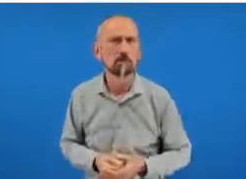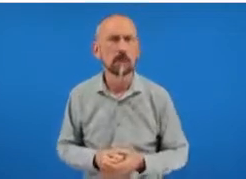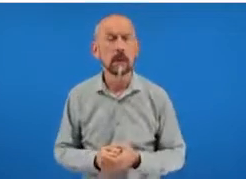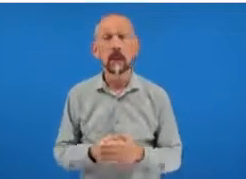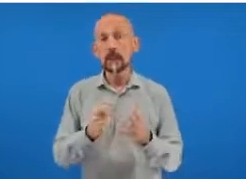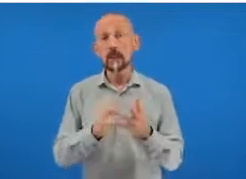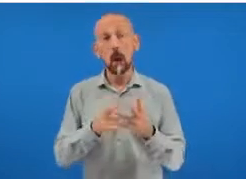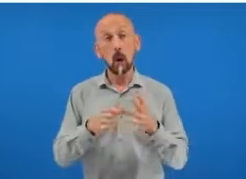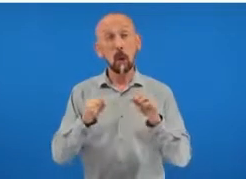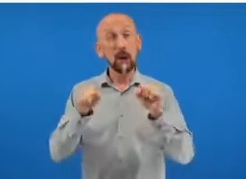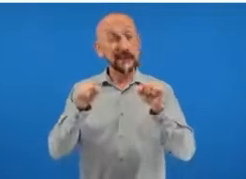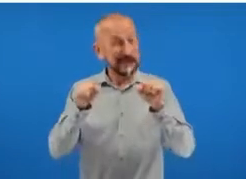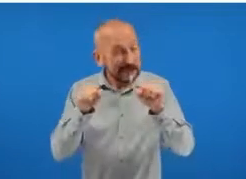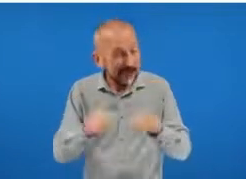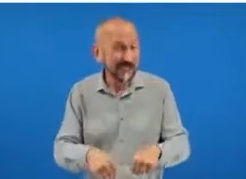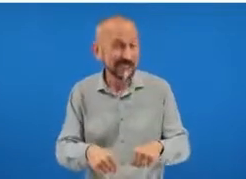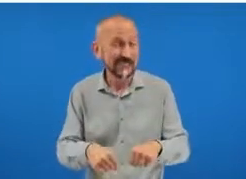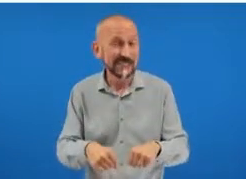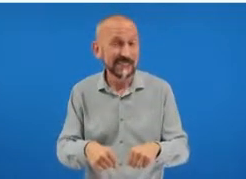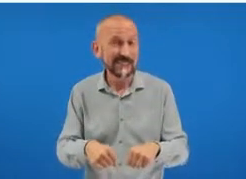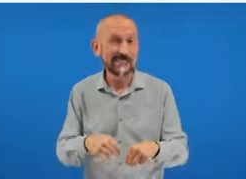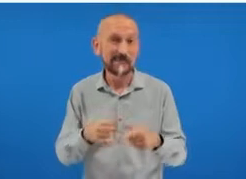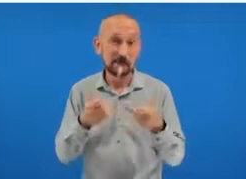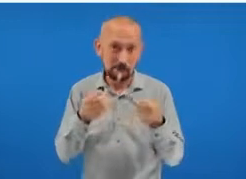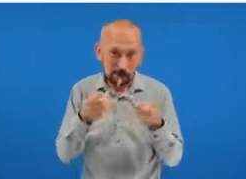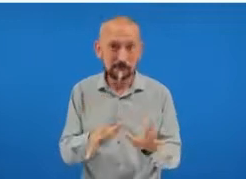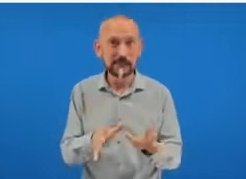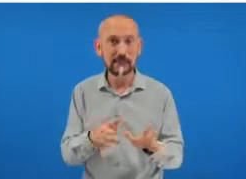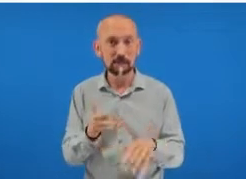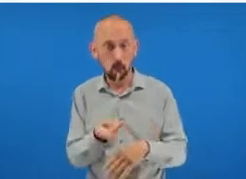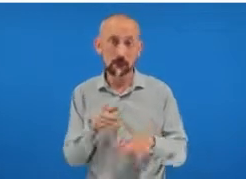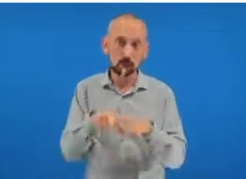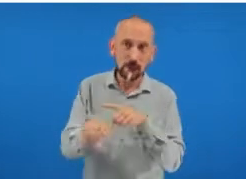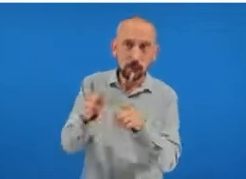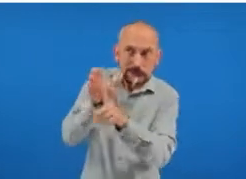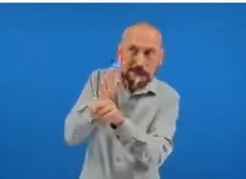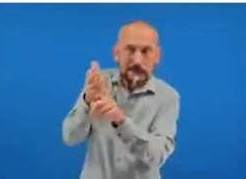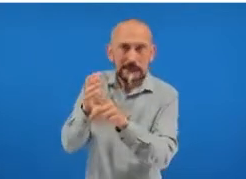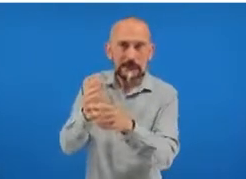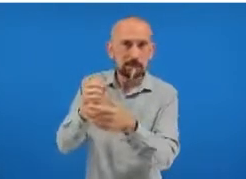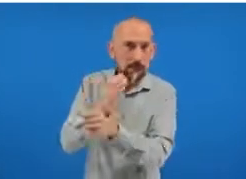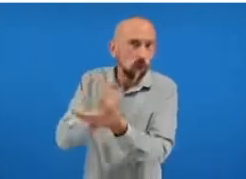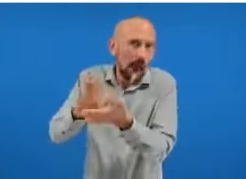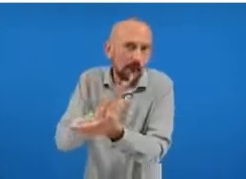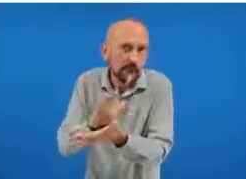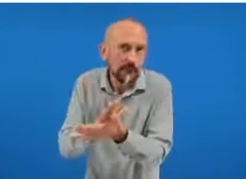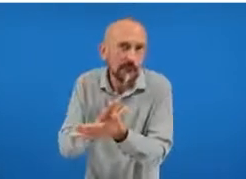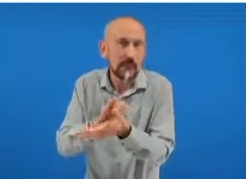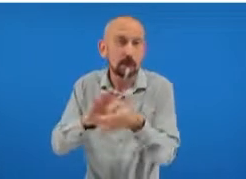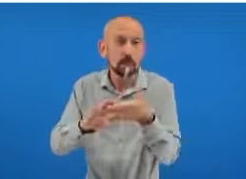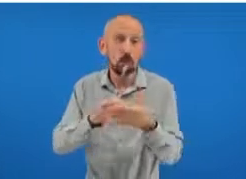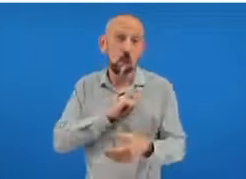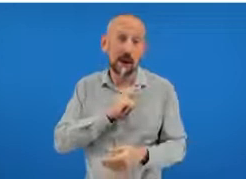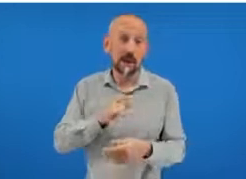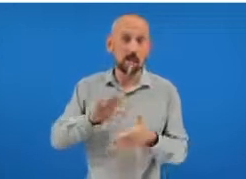yes on both scores to please the therapist, because I thought I wasn't probably getting as well